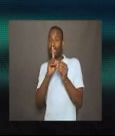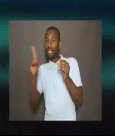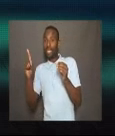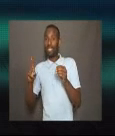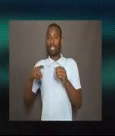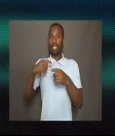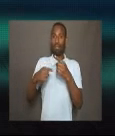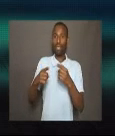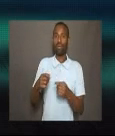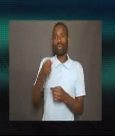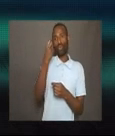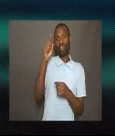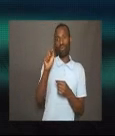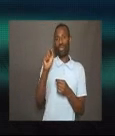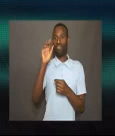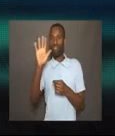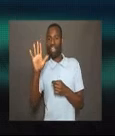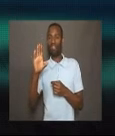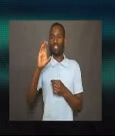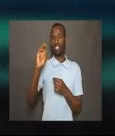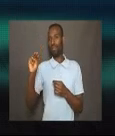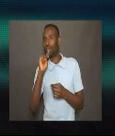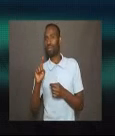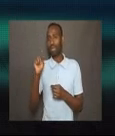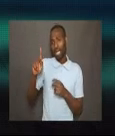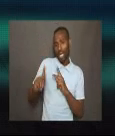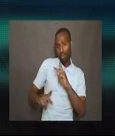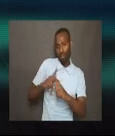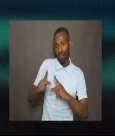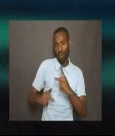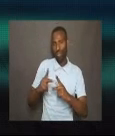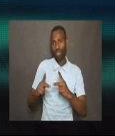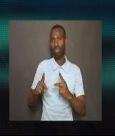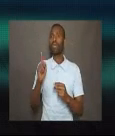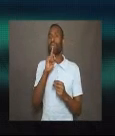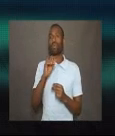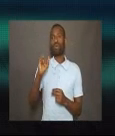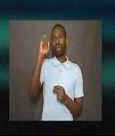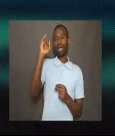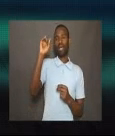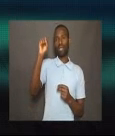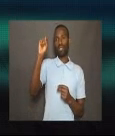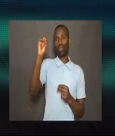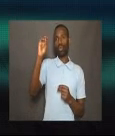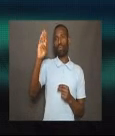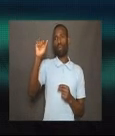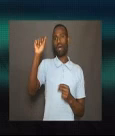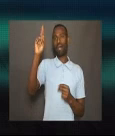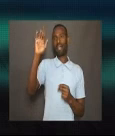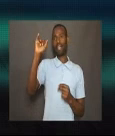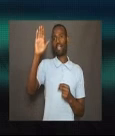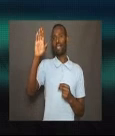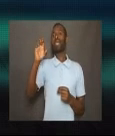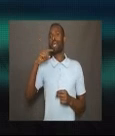12.5 centimeters. The process is isobaric. Thus, the